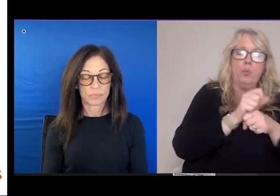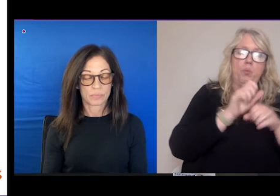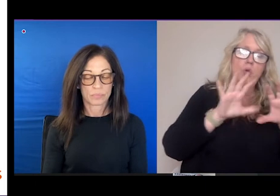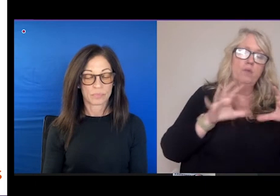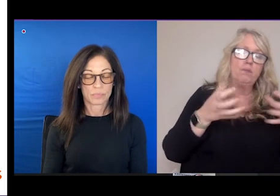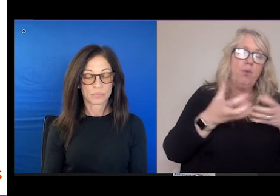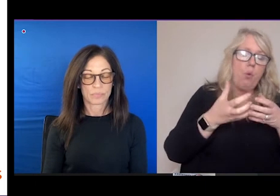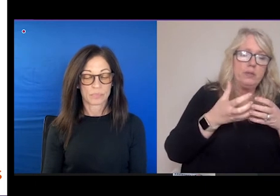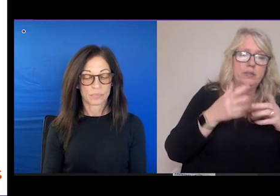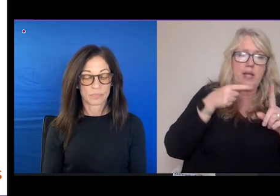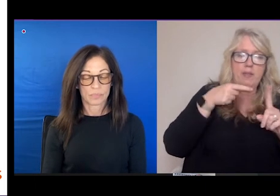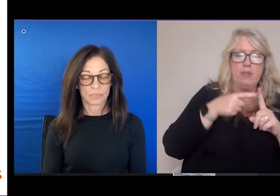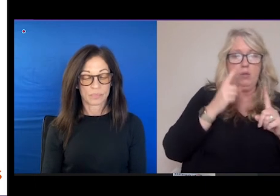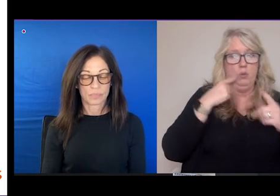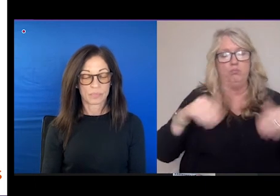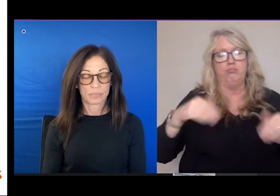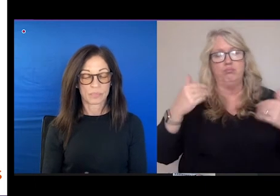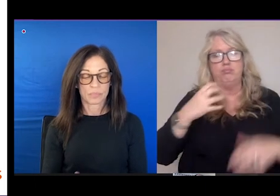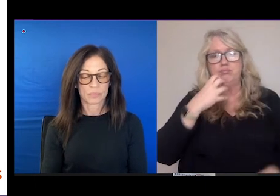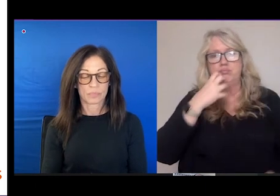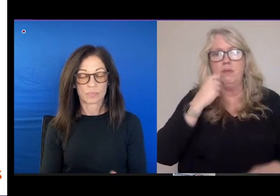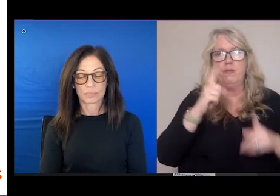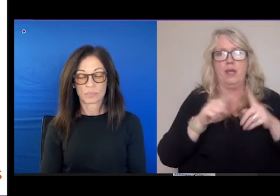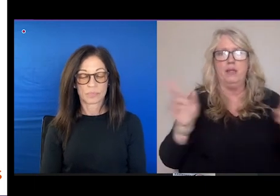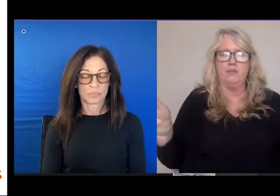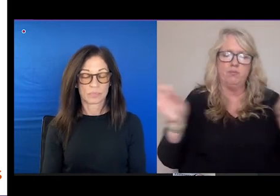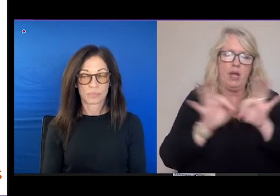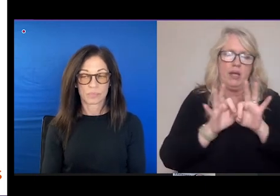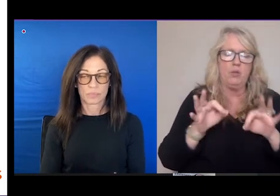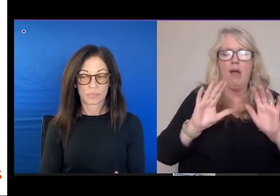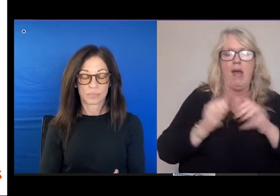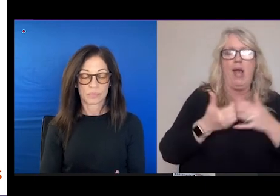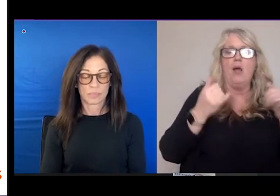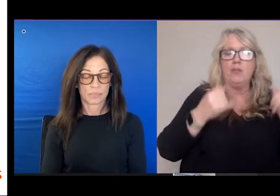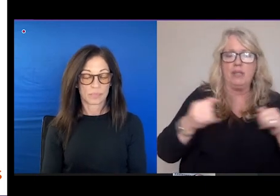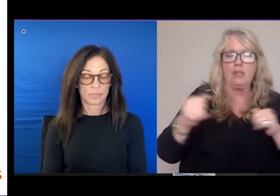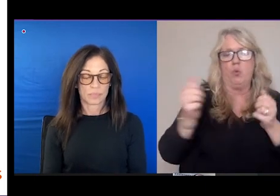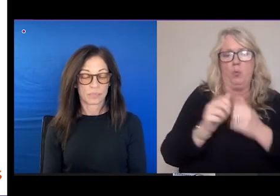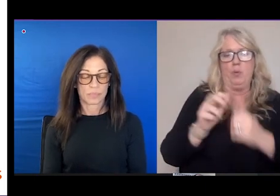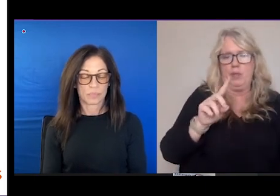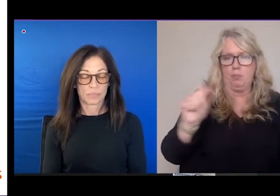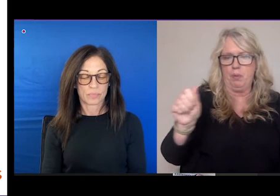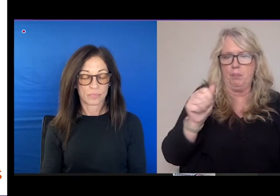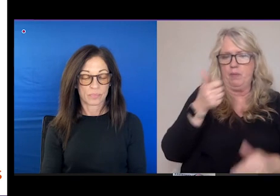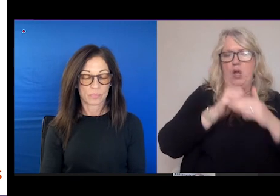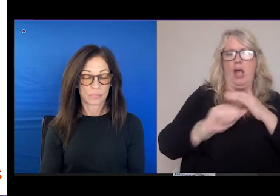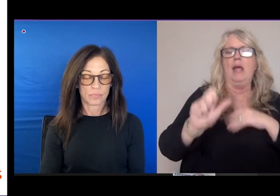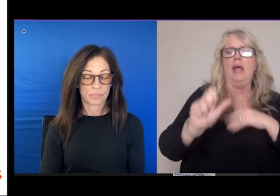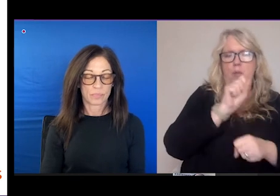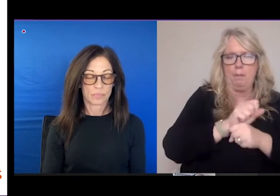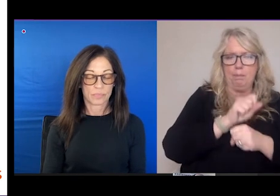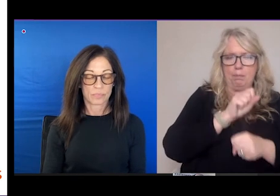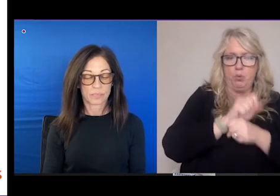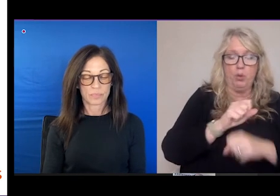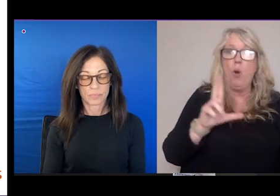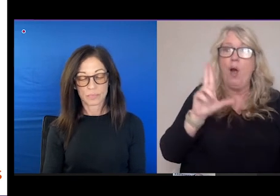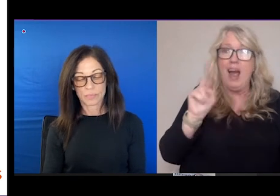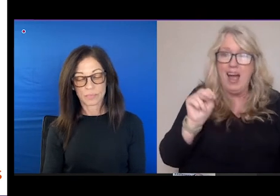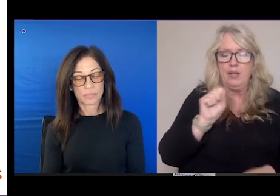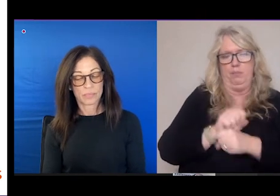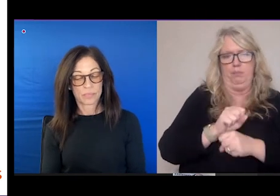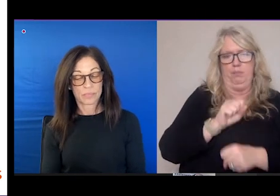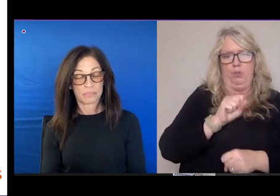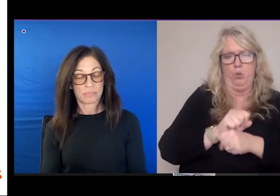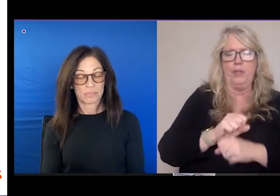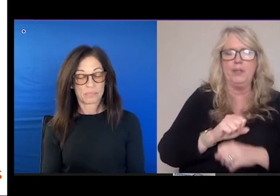The workforce is also missing a vital piece. We know how individuals with disabilities are